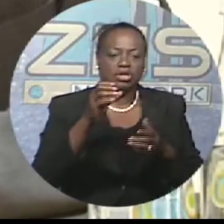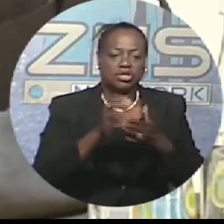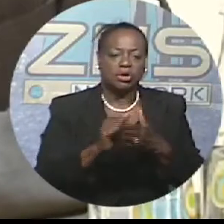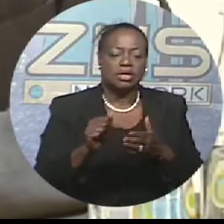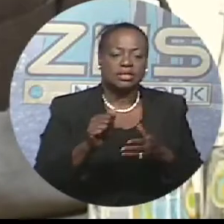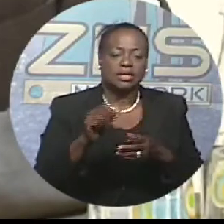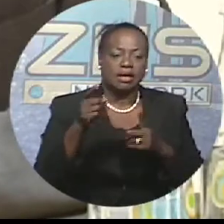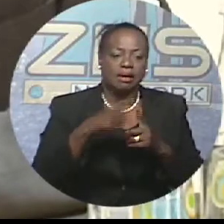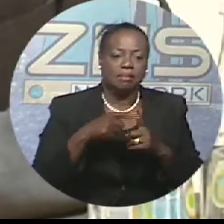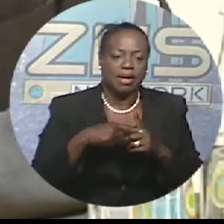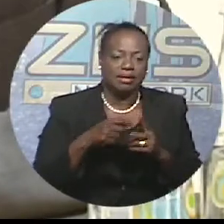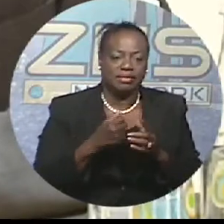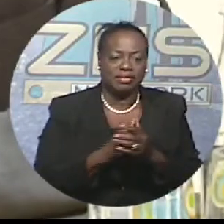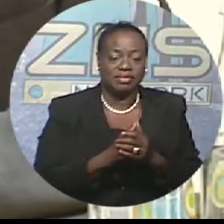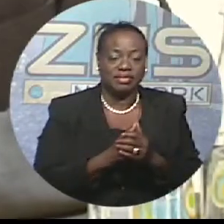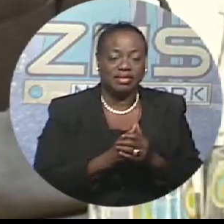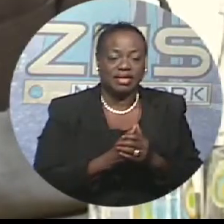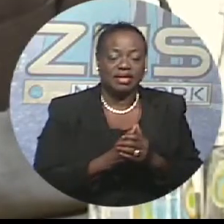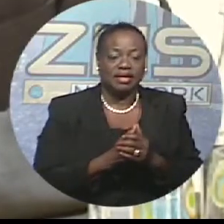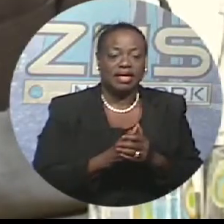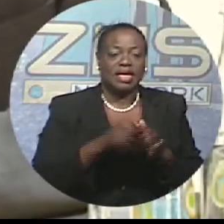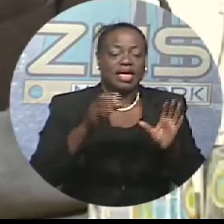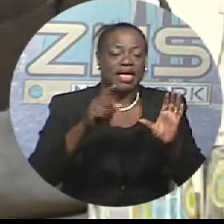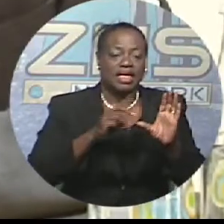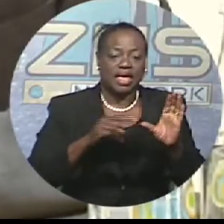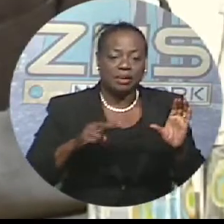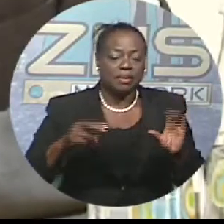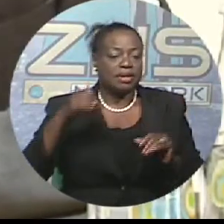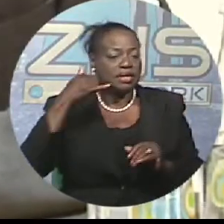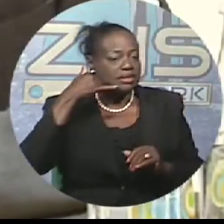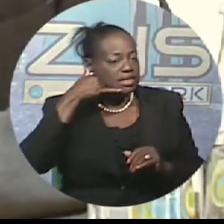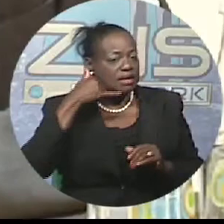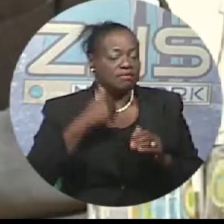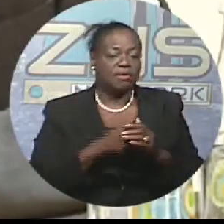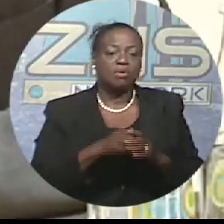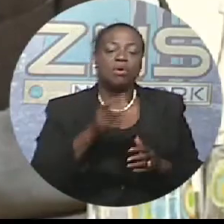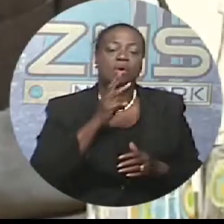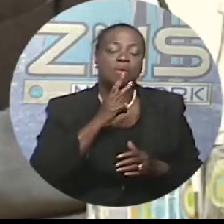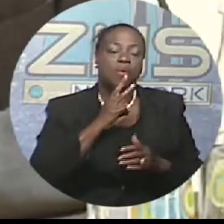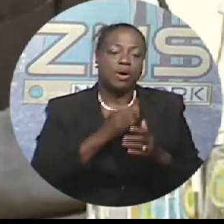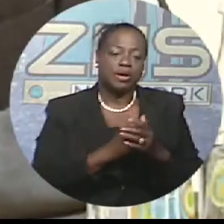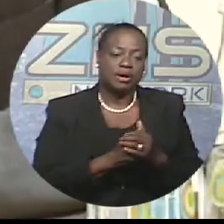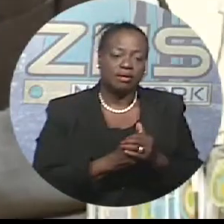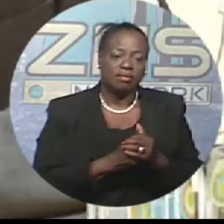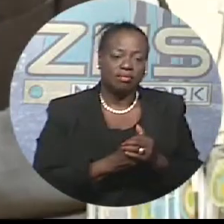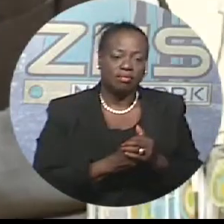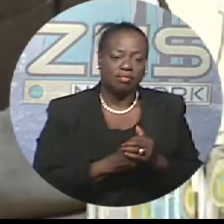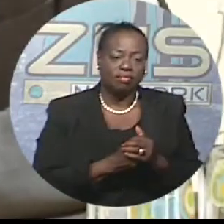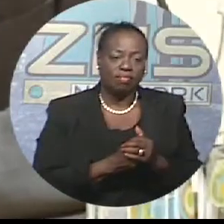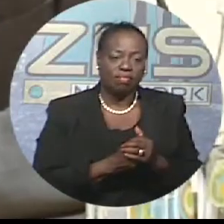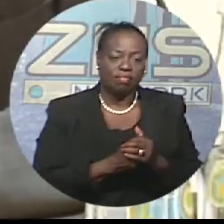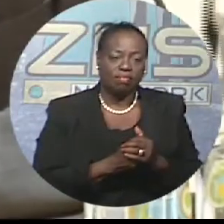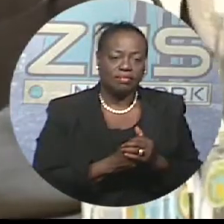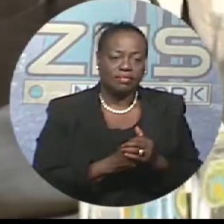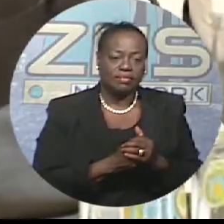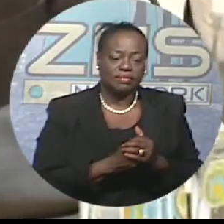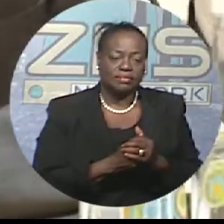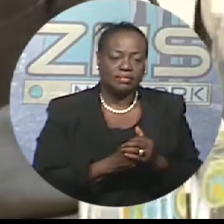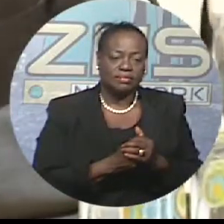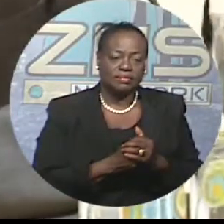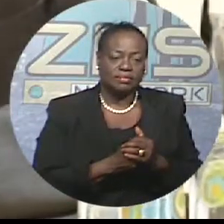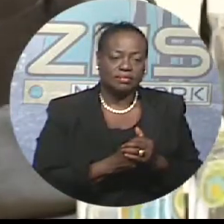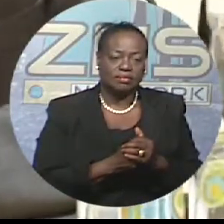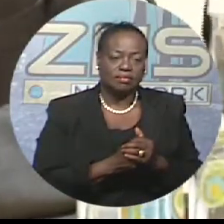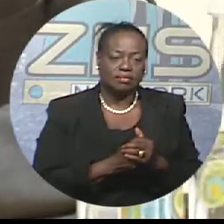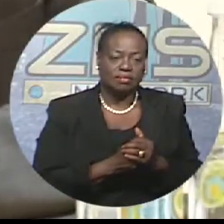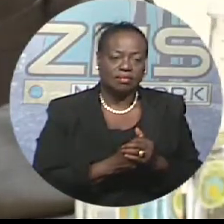before electricity, cable, telephone, water, keeping a water